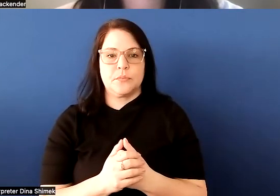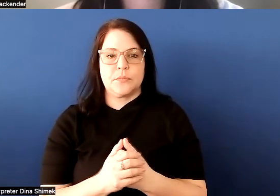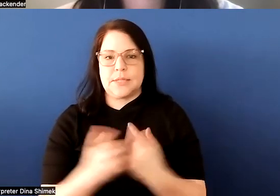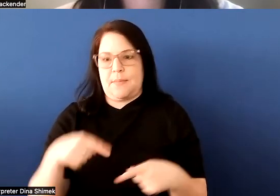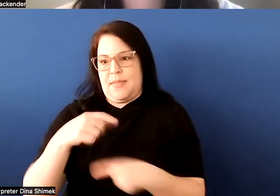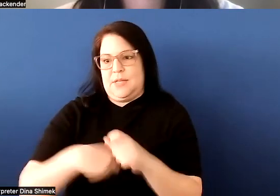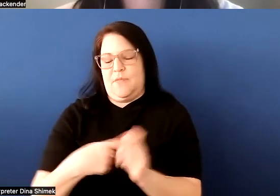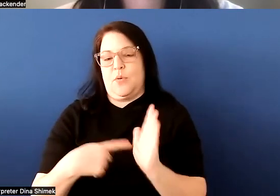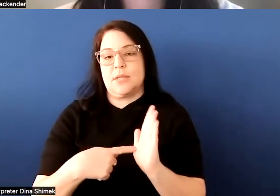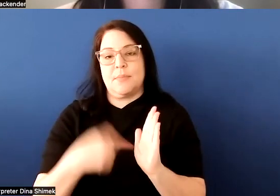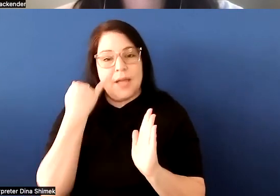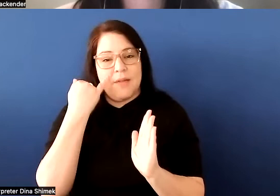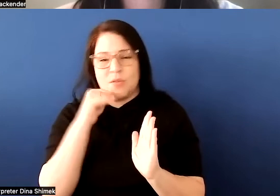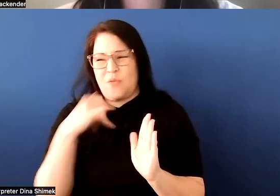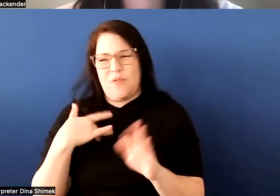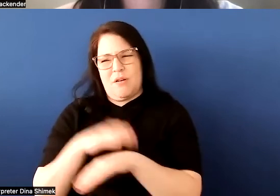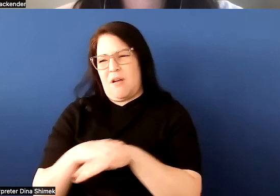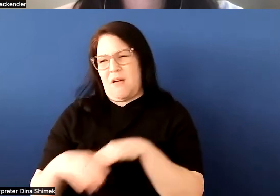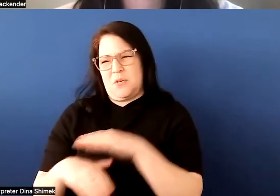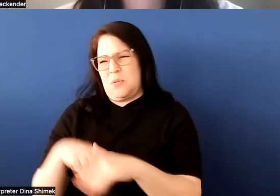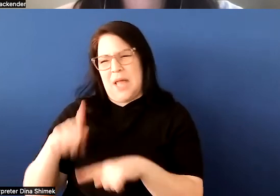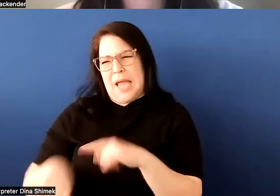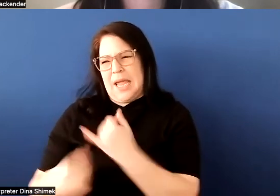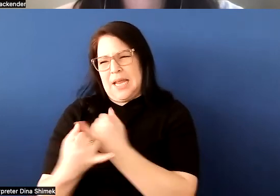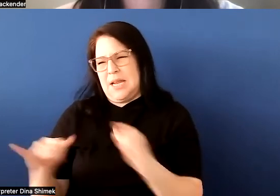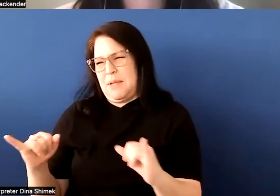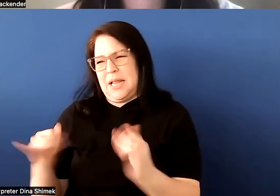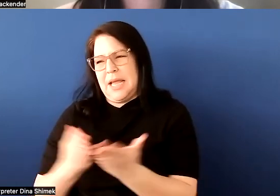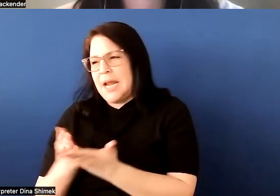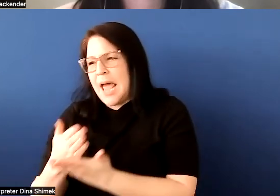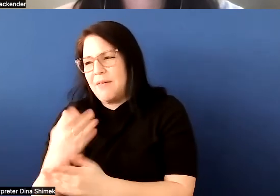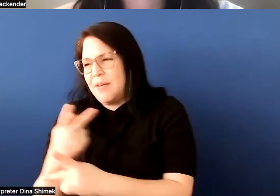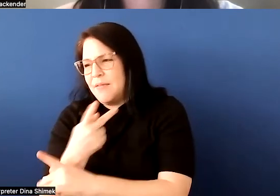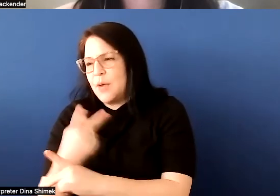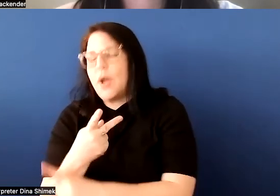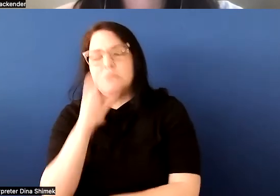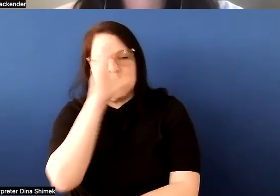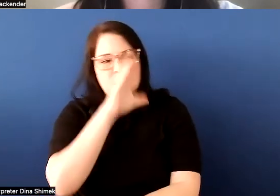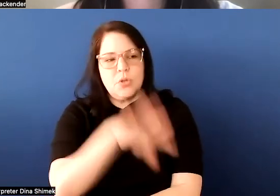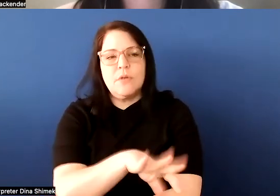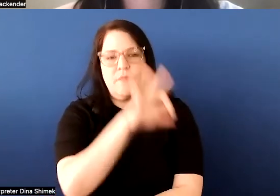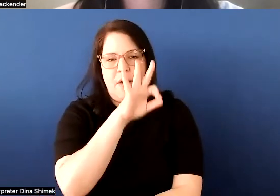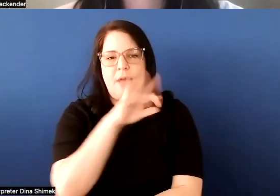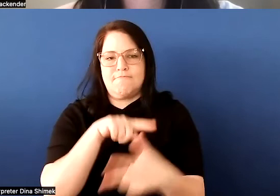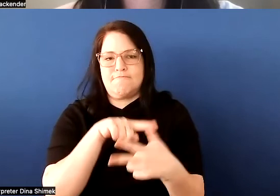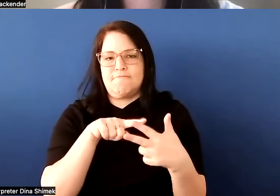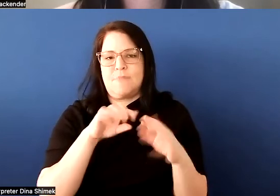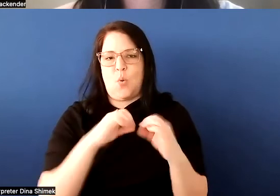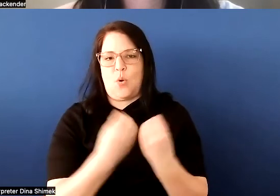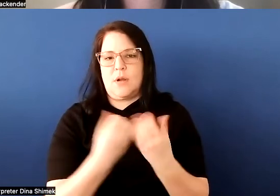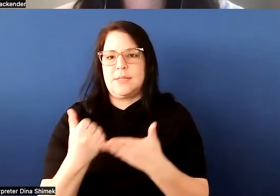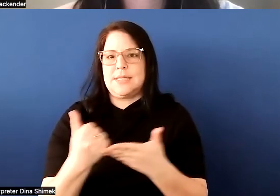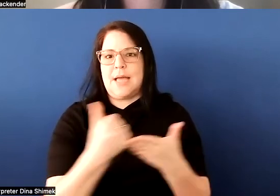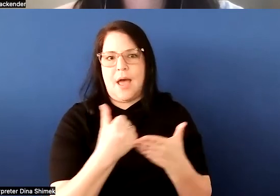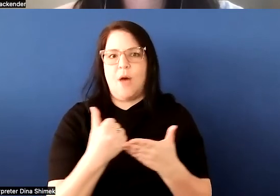So again, if you don't have the comfort to do this on your own, then seek out one of those organizations to identify a person who can help